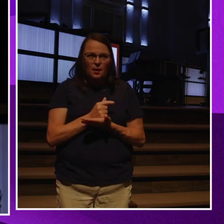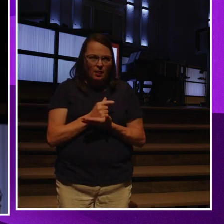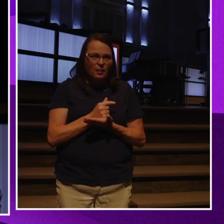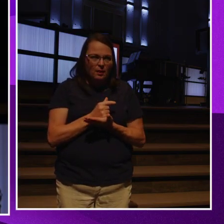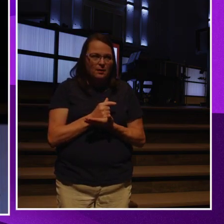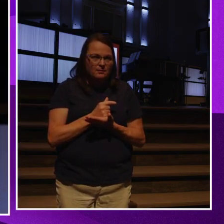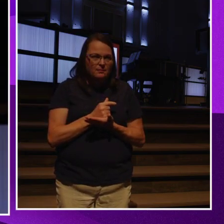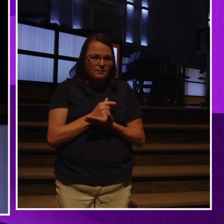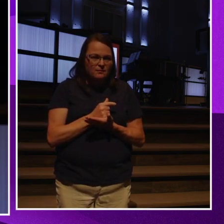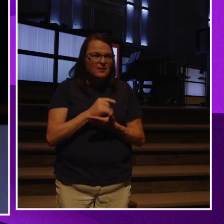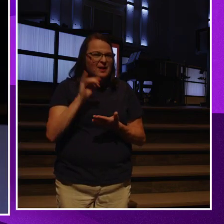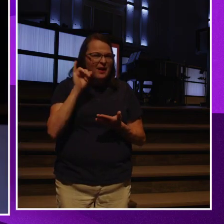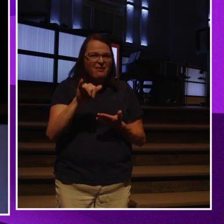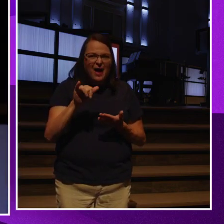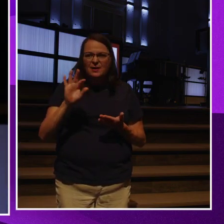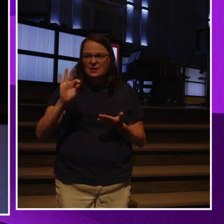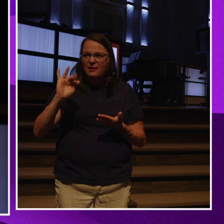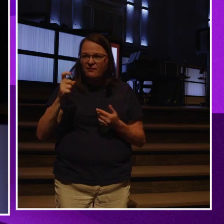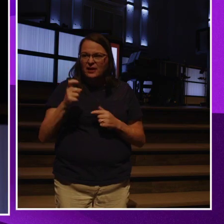That's the fix for it.